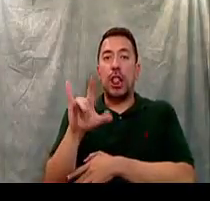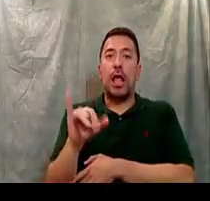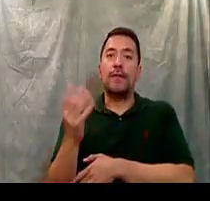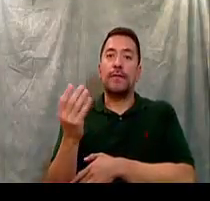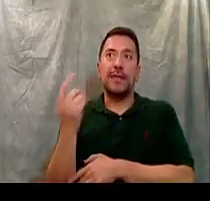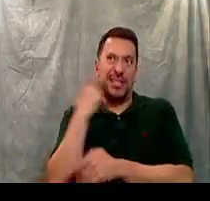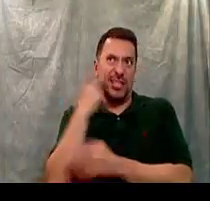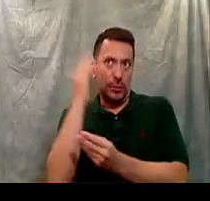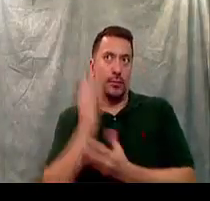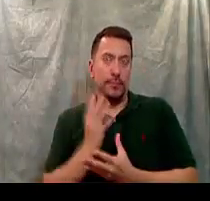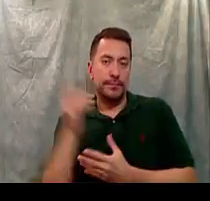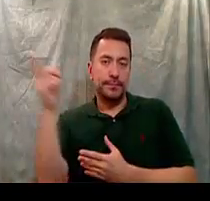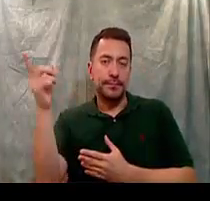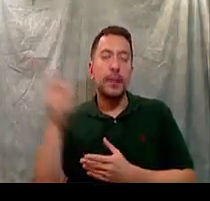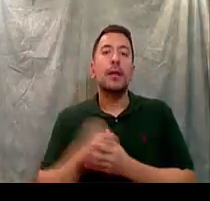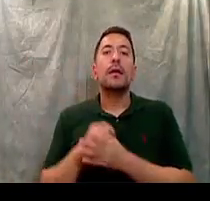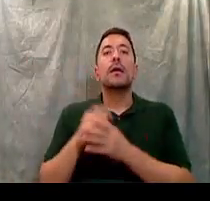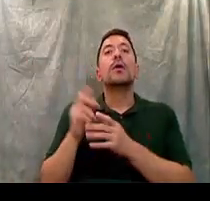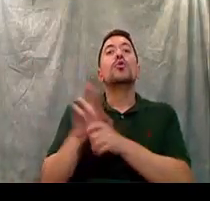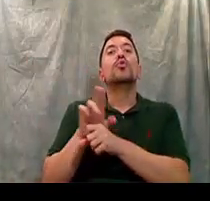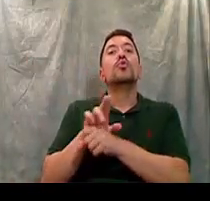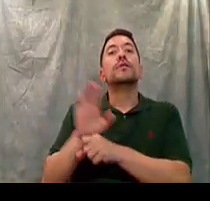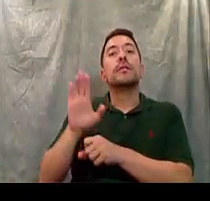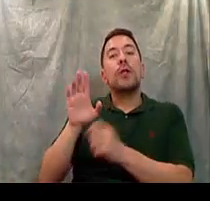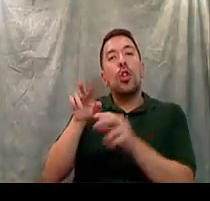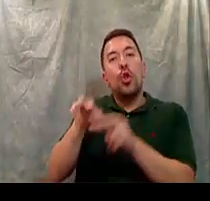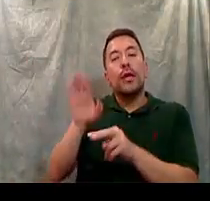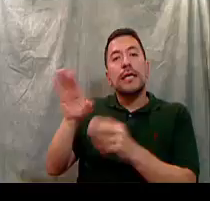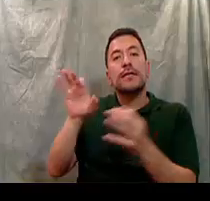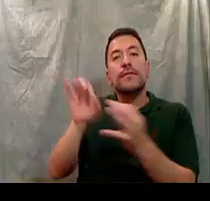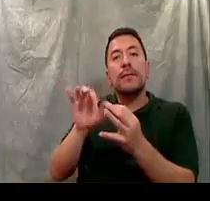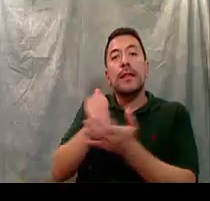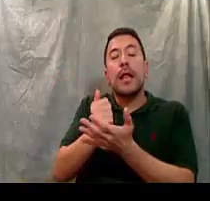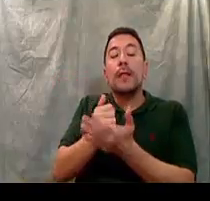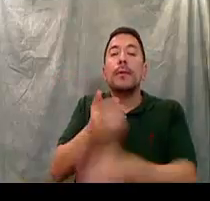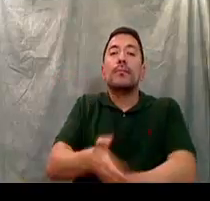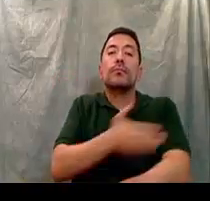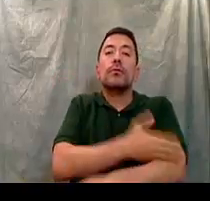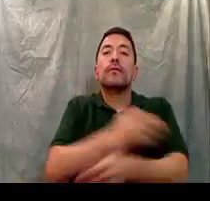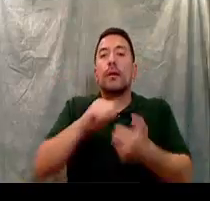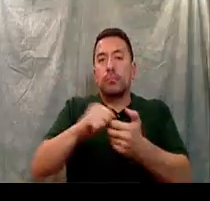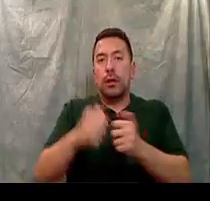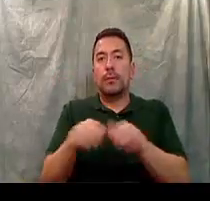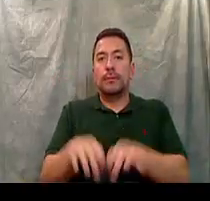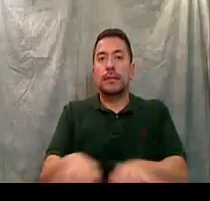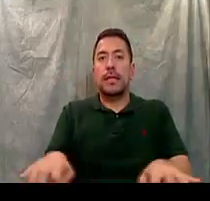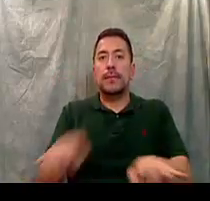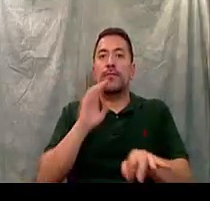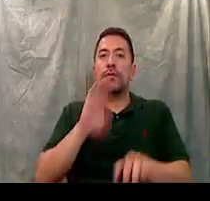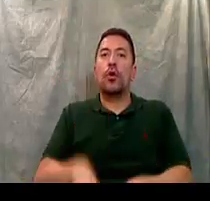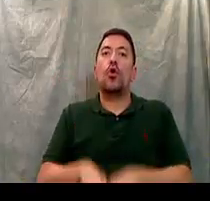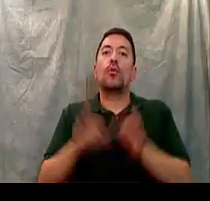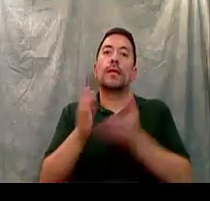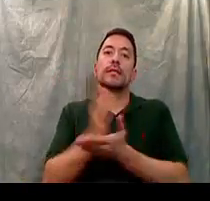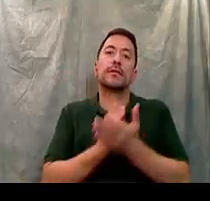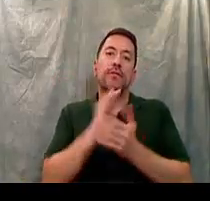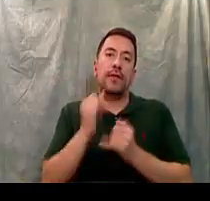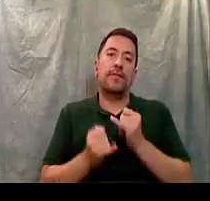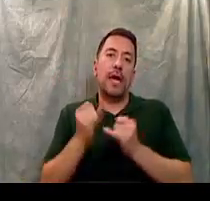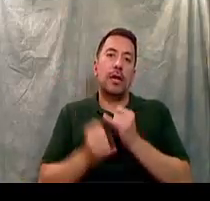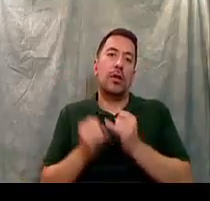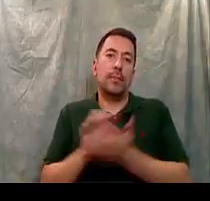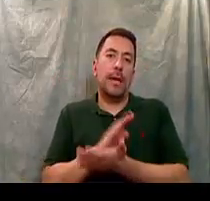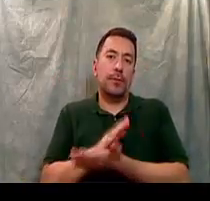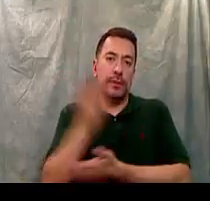learned. And like I said, use his feedback to improve the problem statement that you're going to include as the opening section of your final submission.